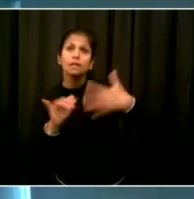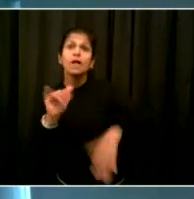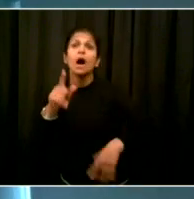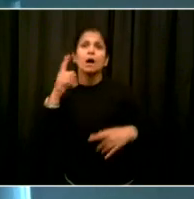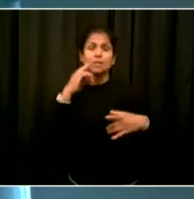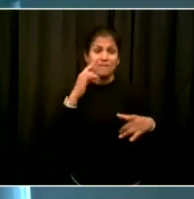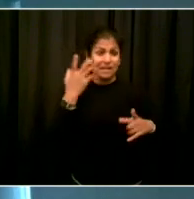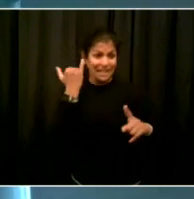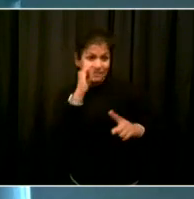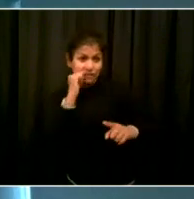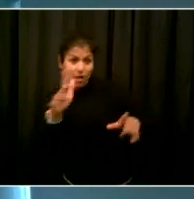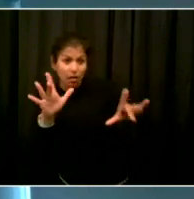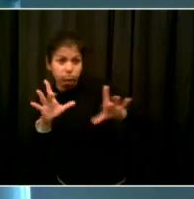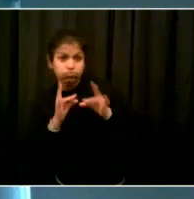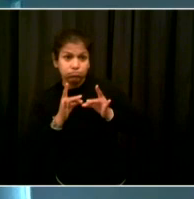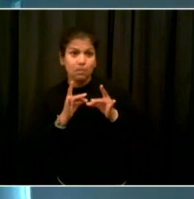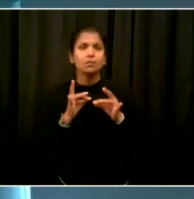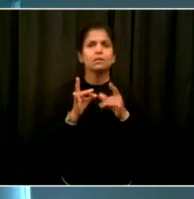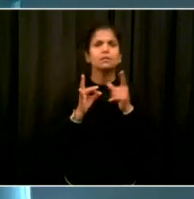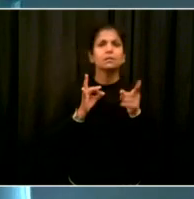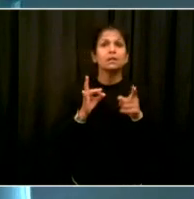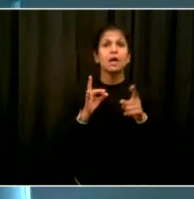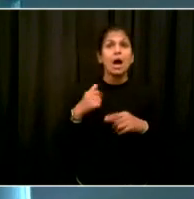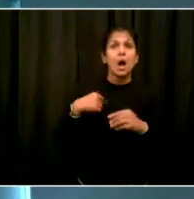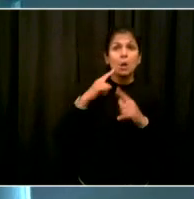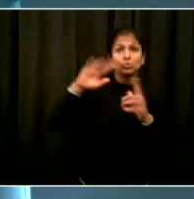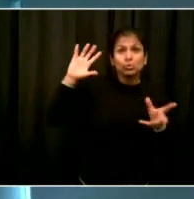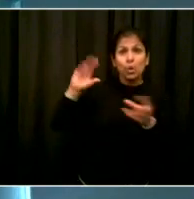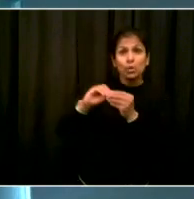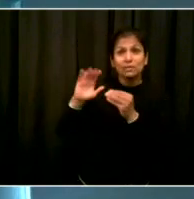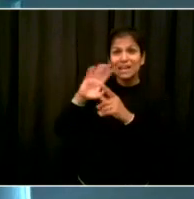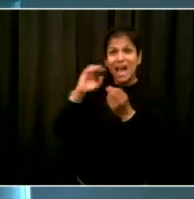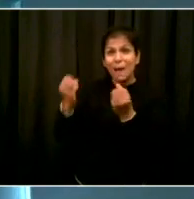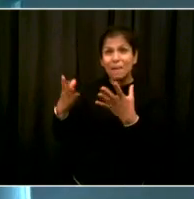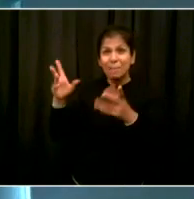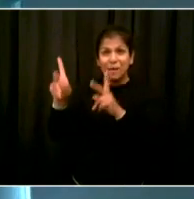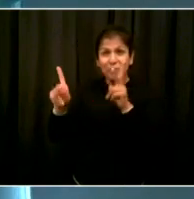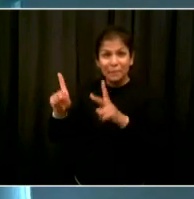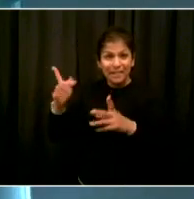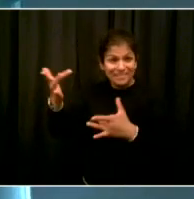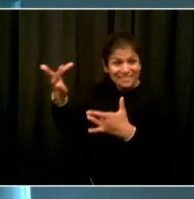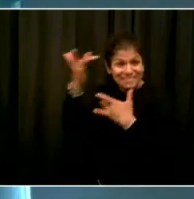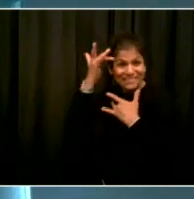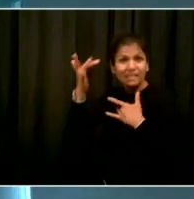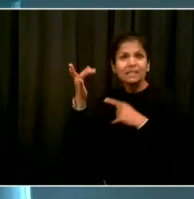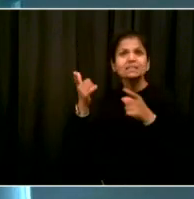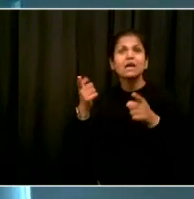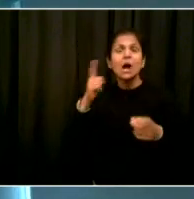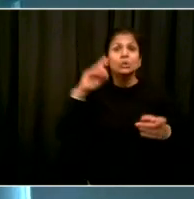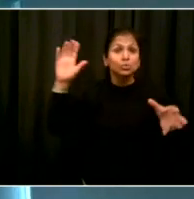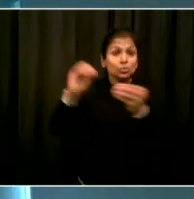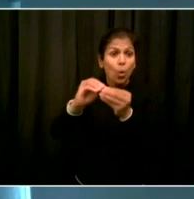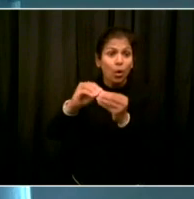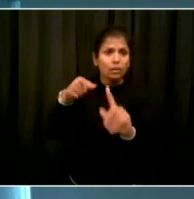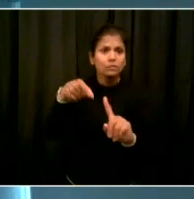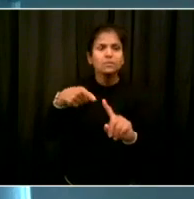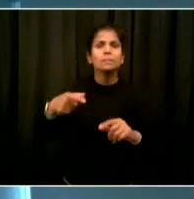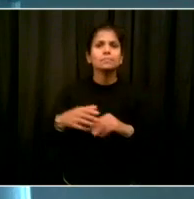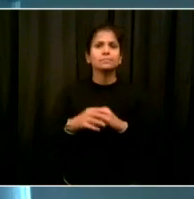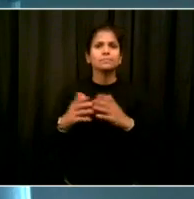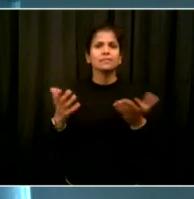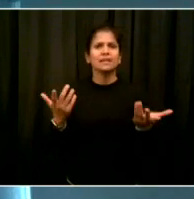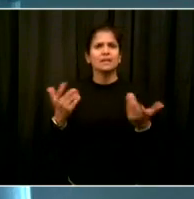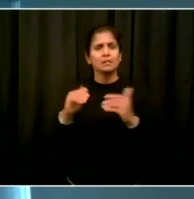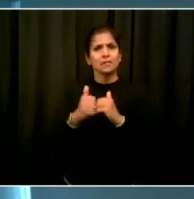there's a larger number. So one is called incidence, number of new cases. The other is called prevalence, how many infected people are there. Incidence